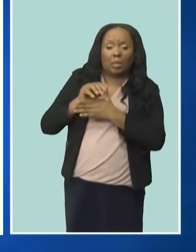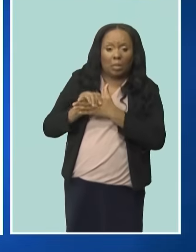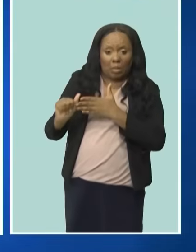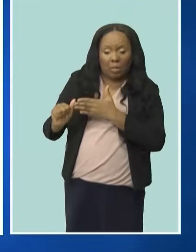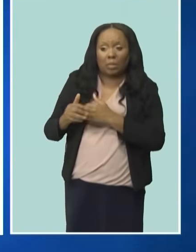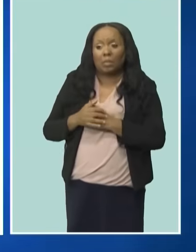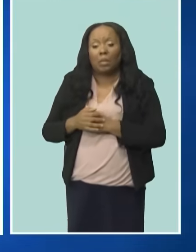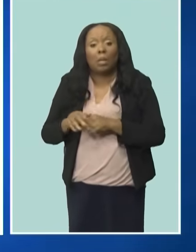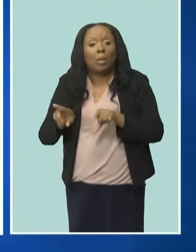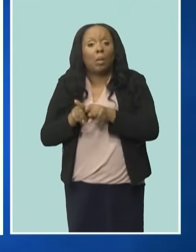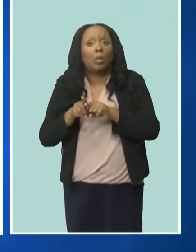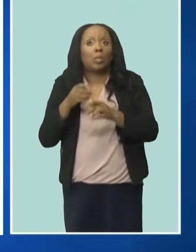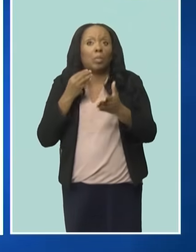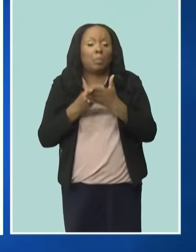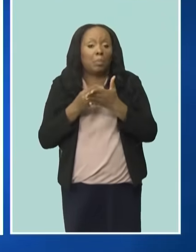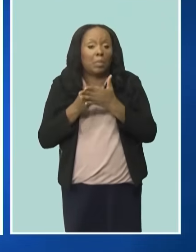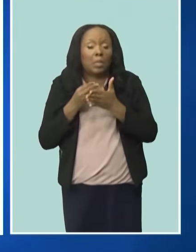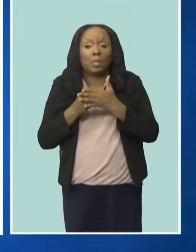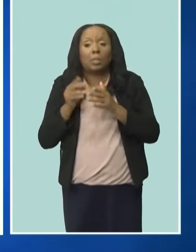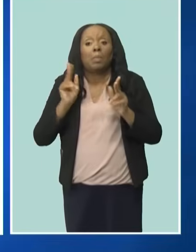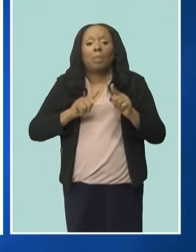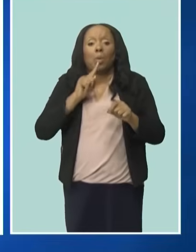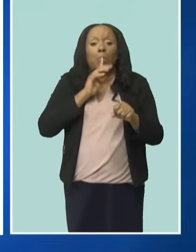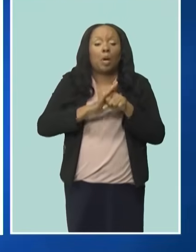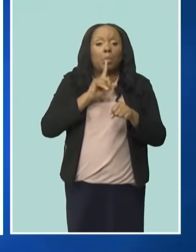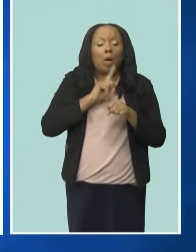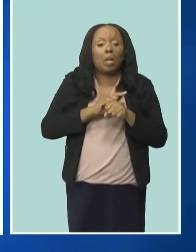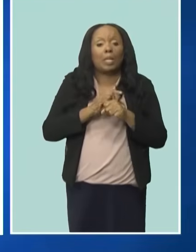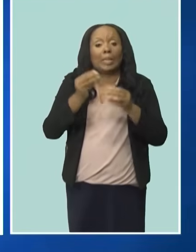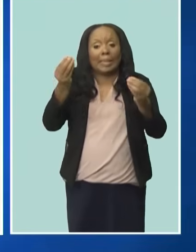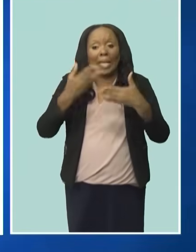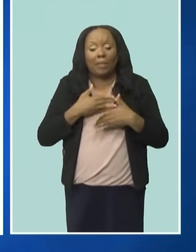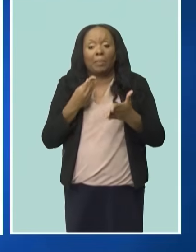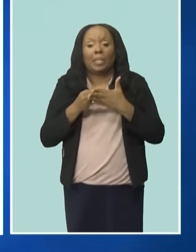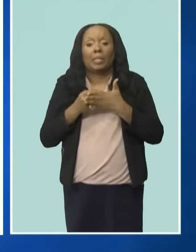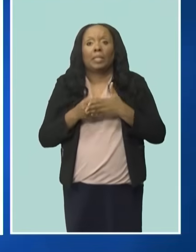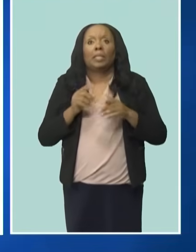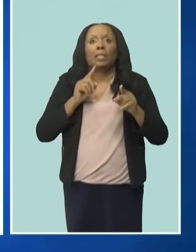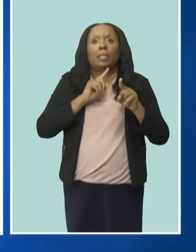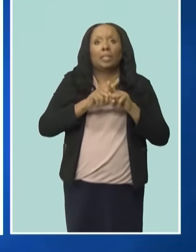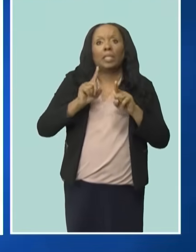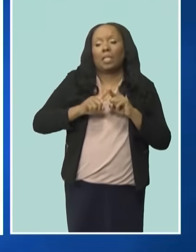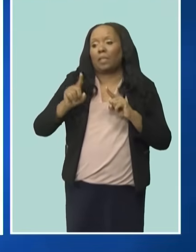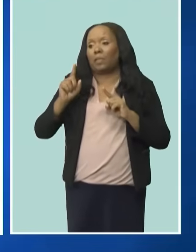money coming in from the pledges all around. We have obviously from the government's website,